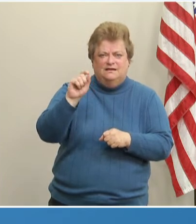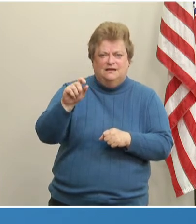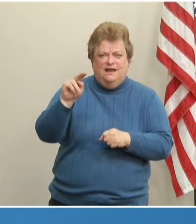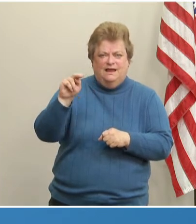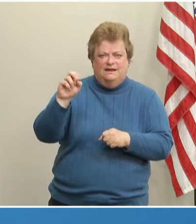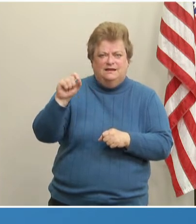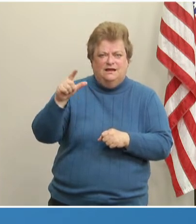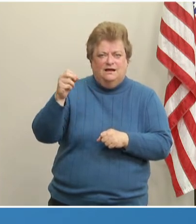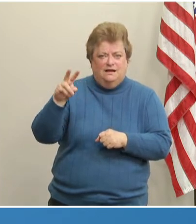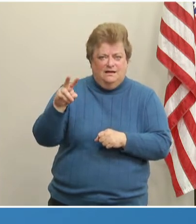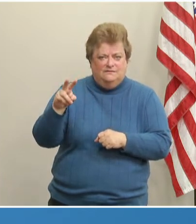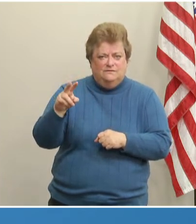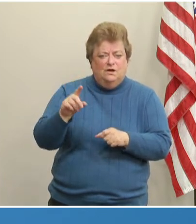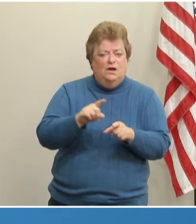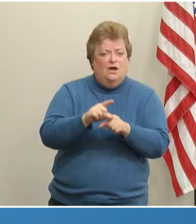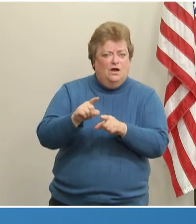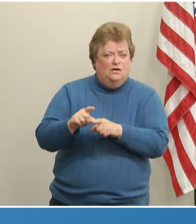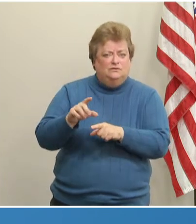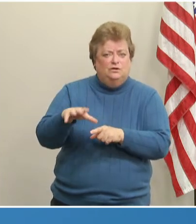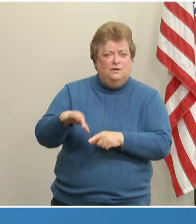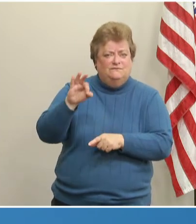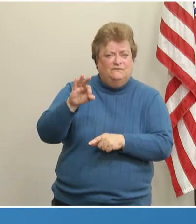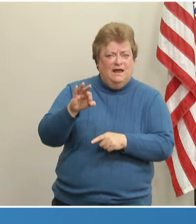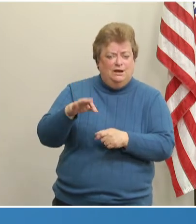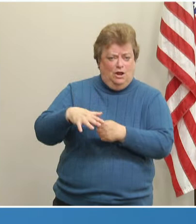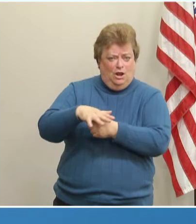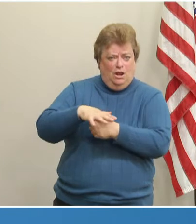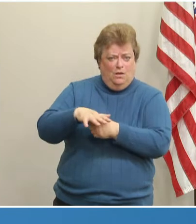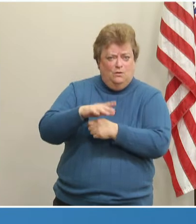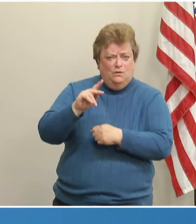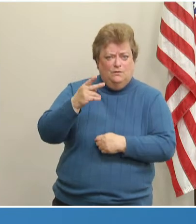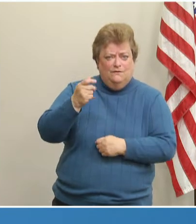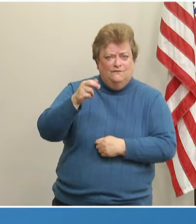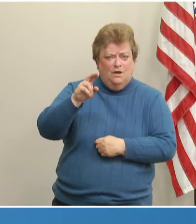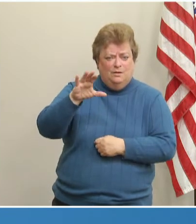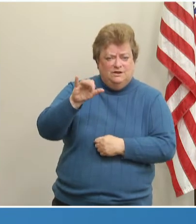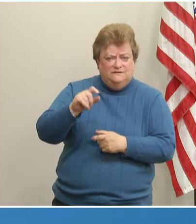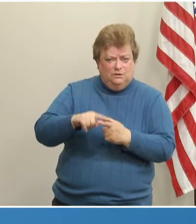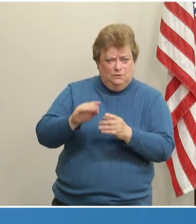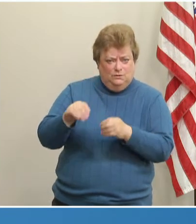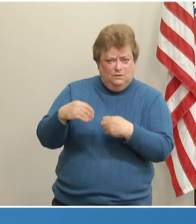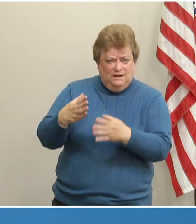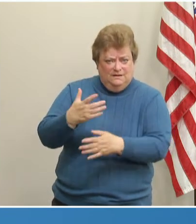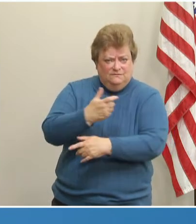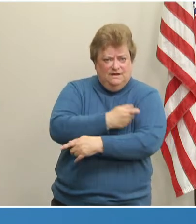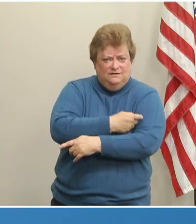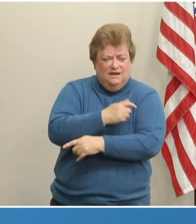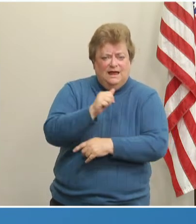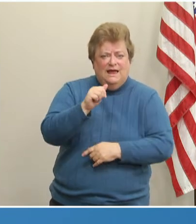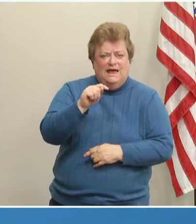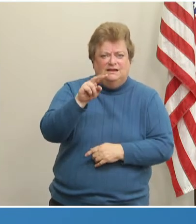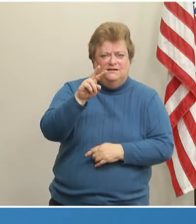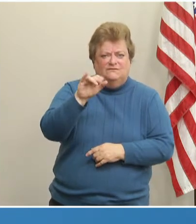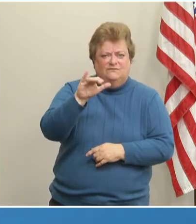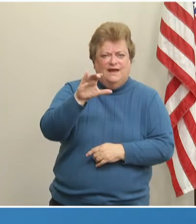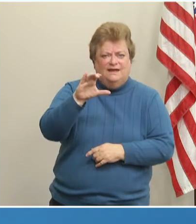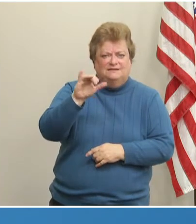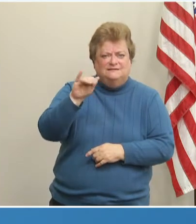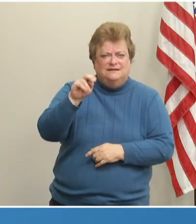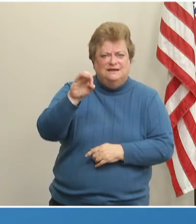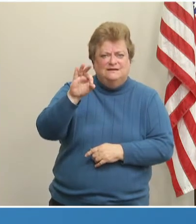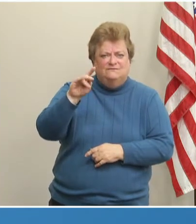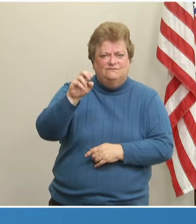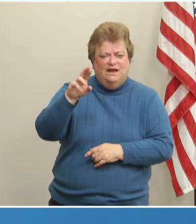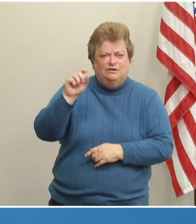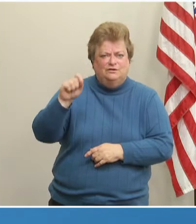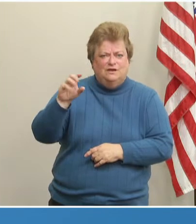covid19.lincoln.ne.gov. You can also find a local pharmacy offering vaccinations at vaccinefinder.org.